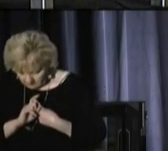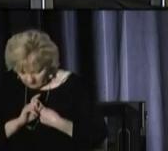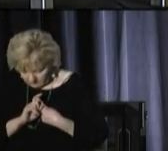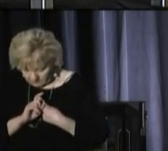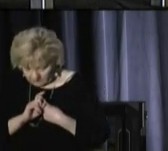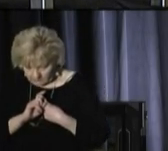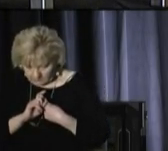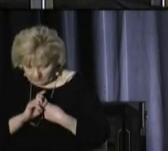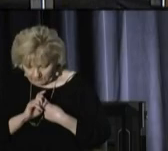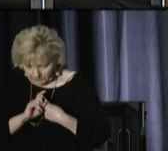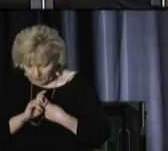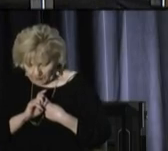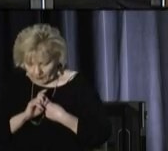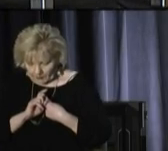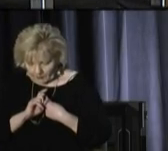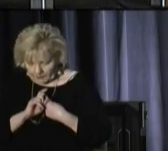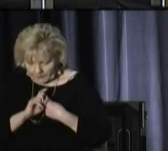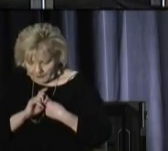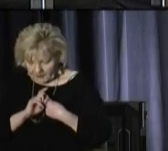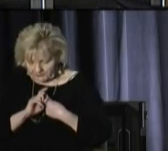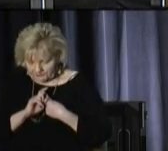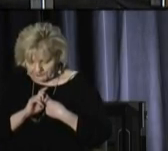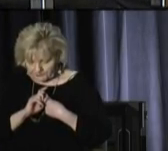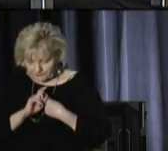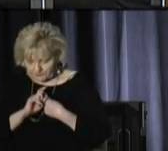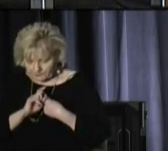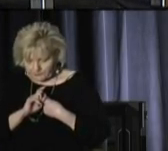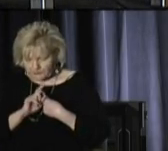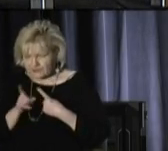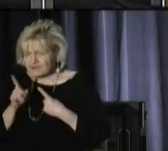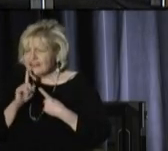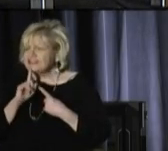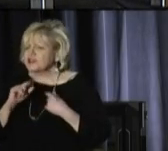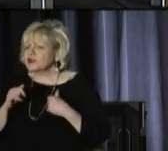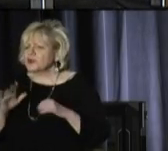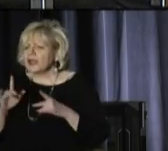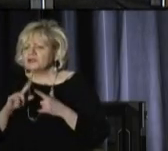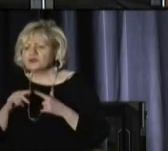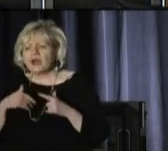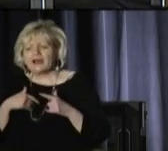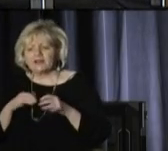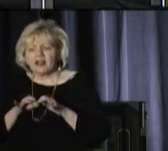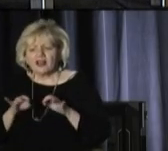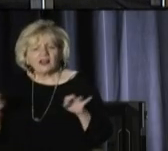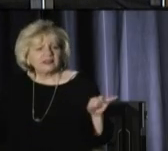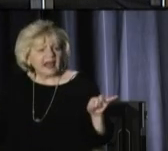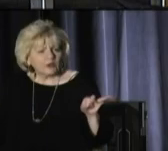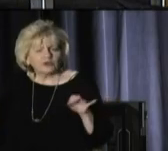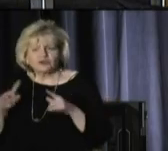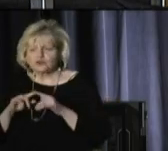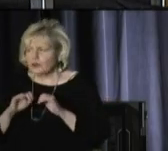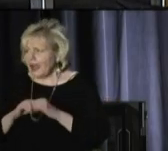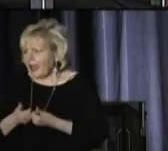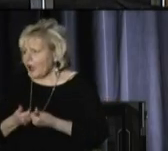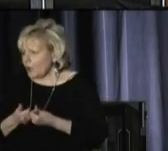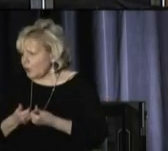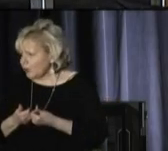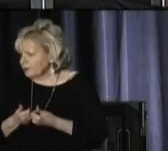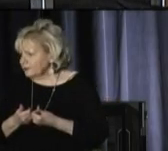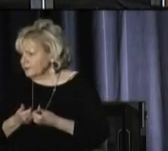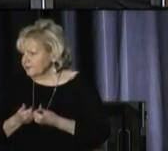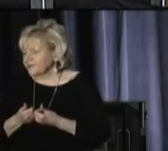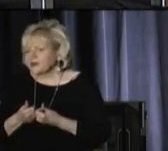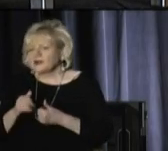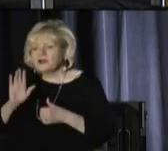I'm curious if you, is there a way that you could put language to how your